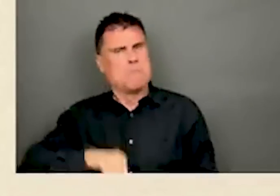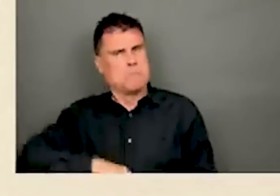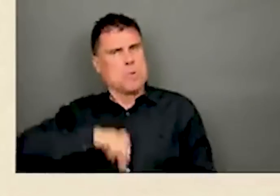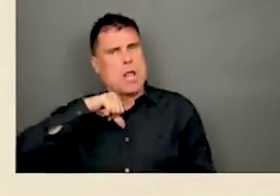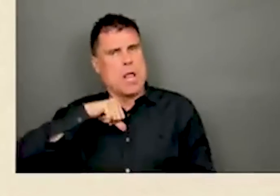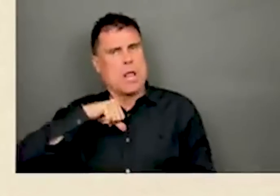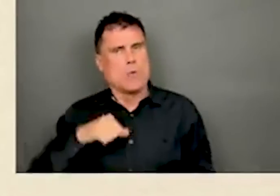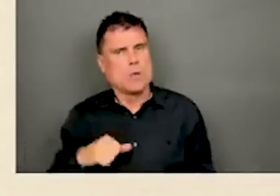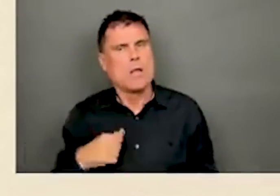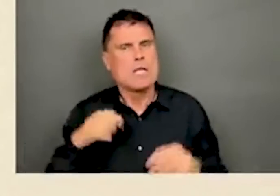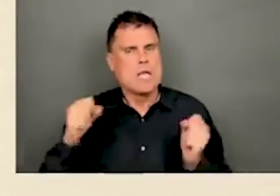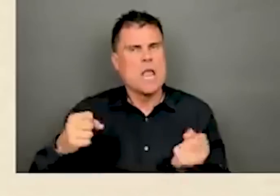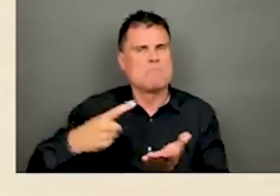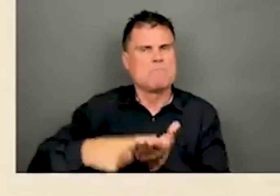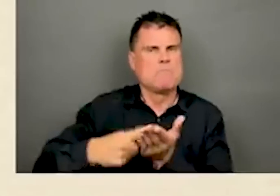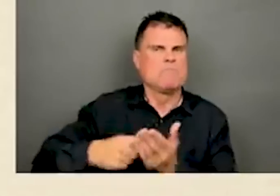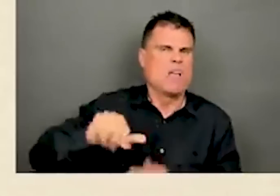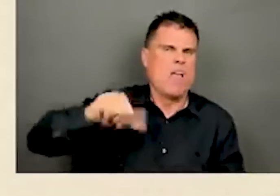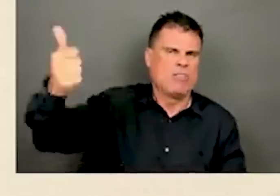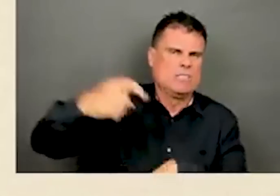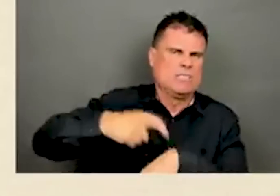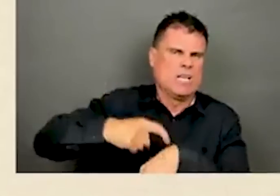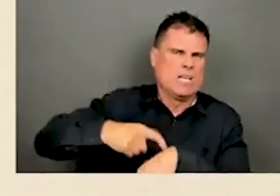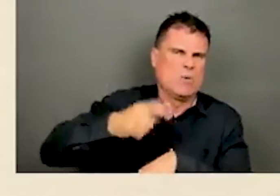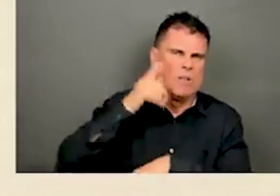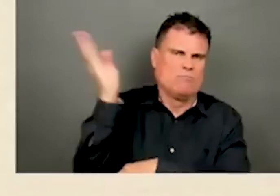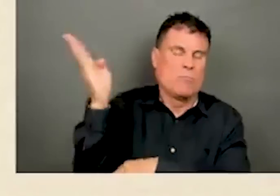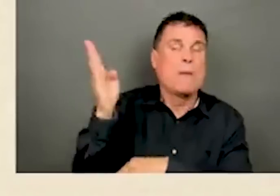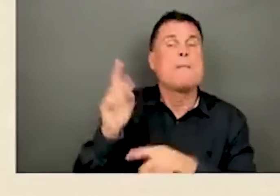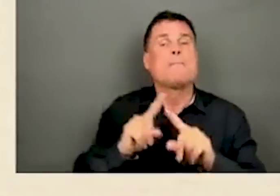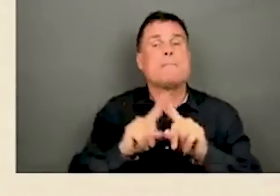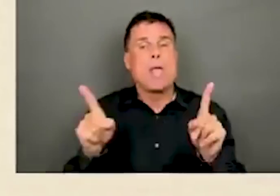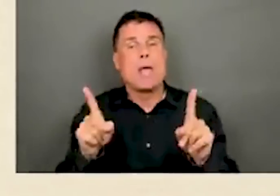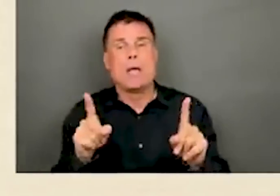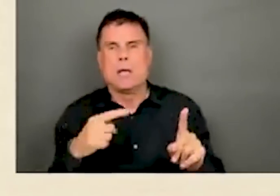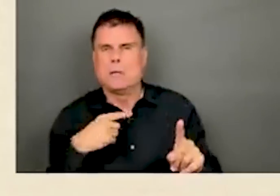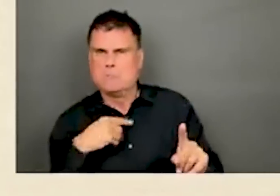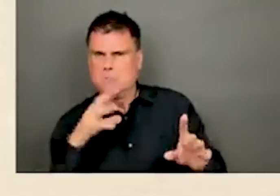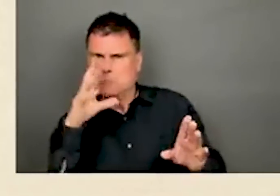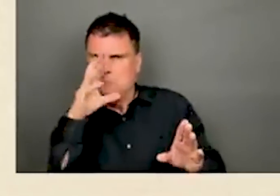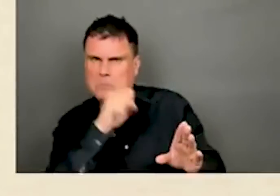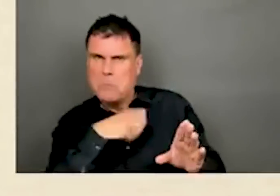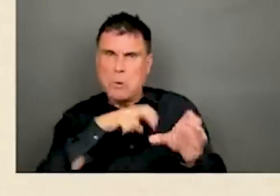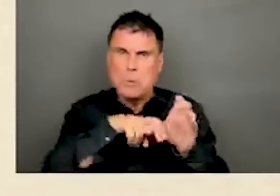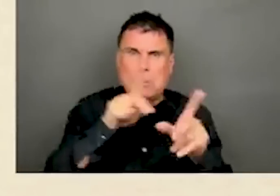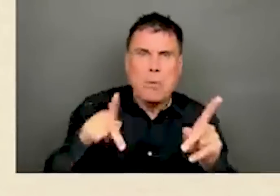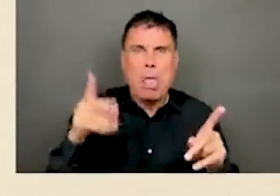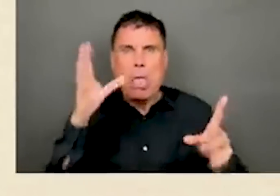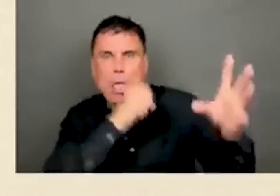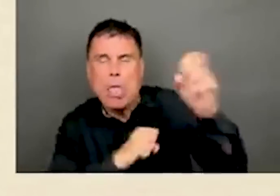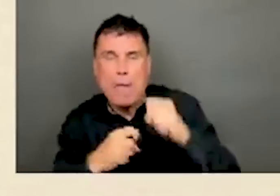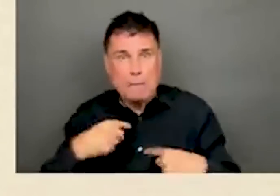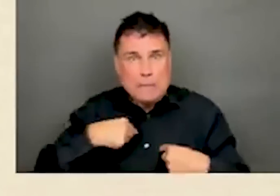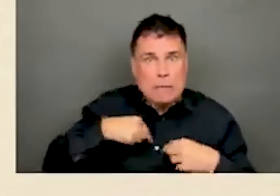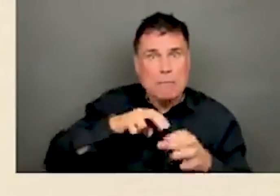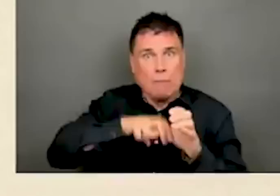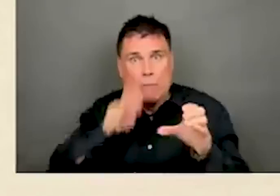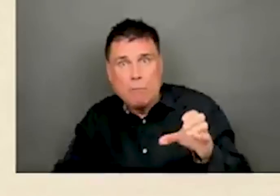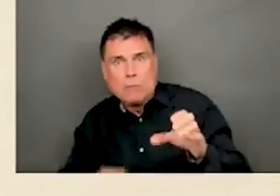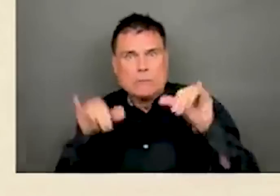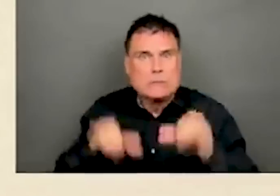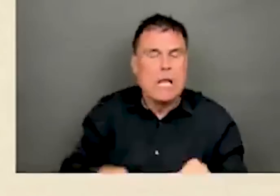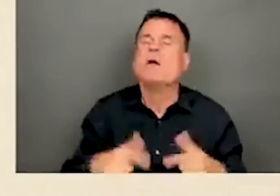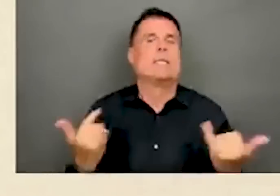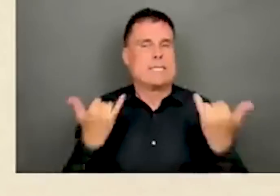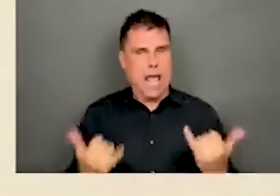future and get back to talking about British Columbians and their needs. That's why I do this, and that's what I'm going to be doing tomorrow. Next question is from Binder